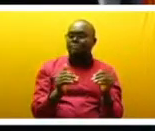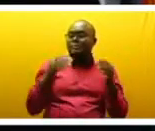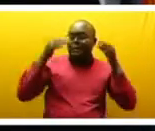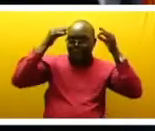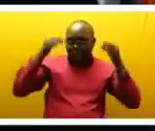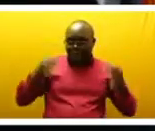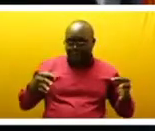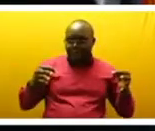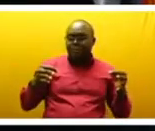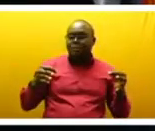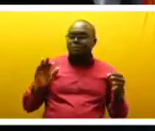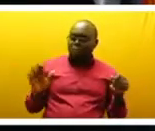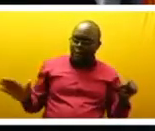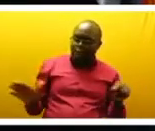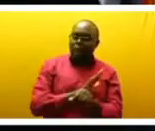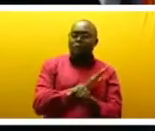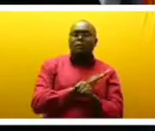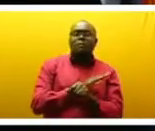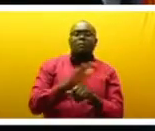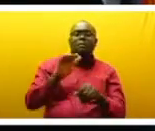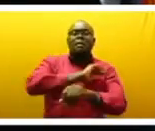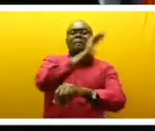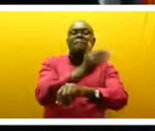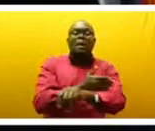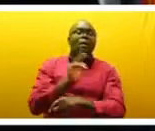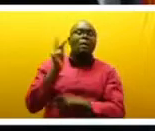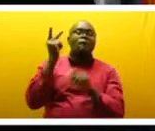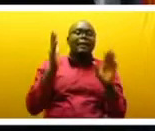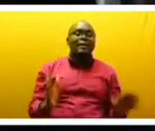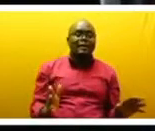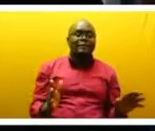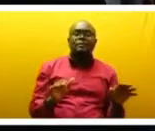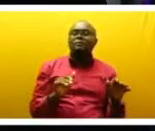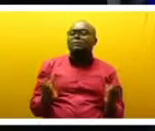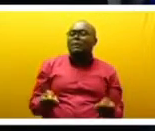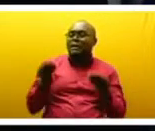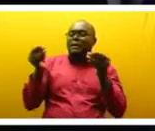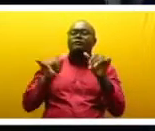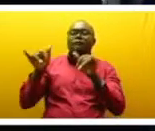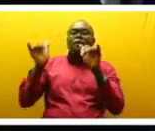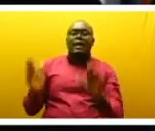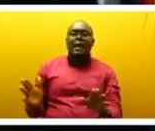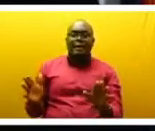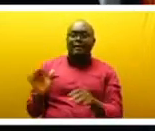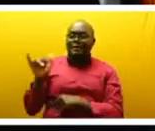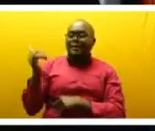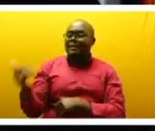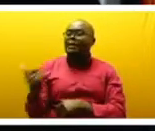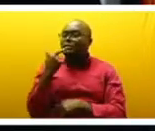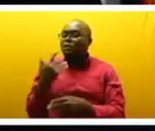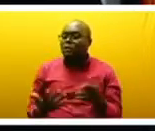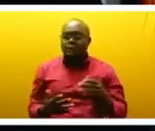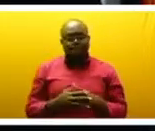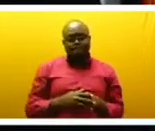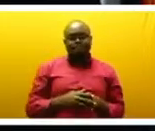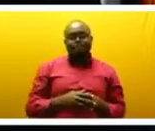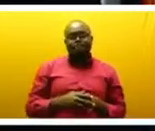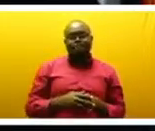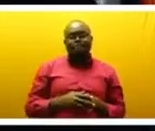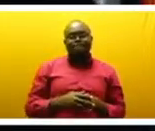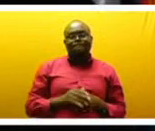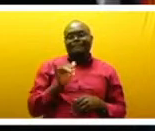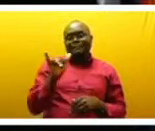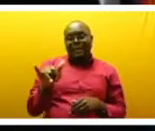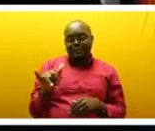determining the sovereign will of the people of Kenya to a foreign entity that now says that